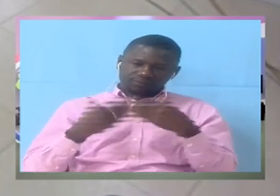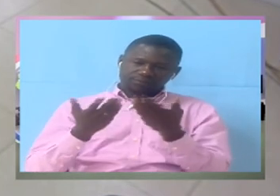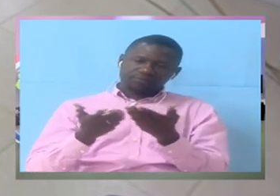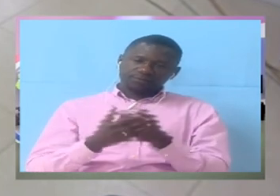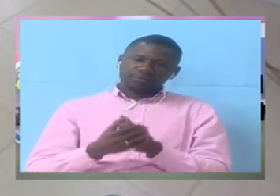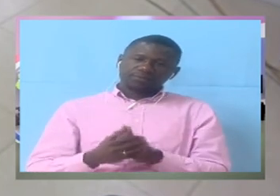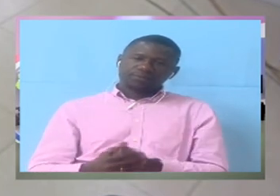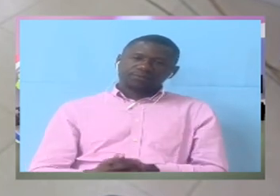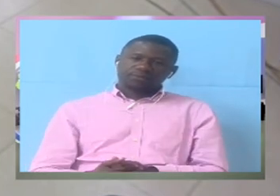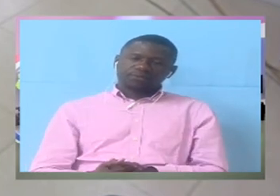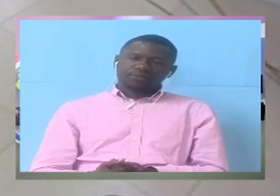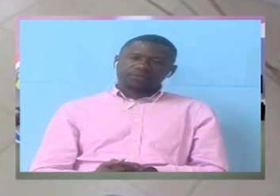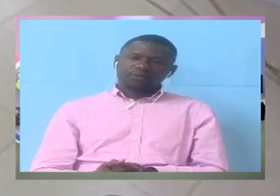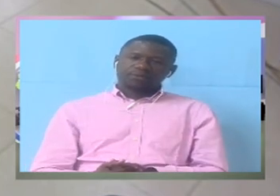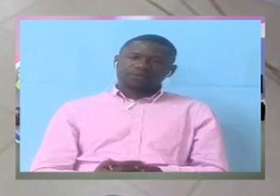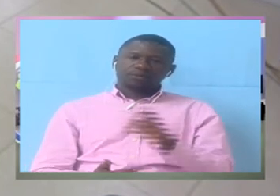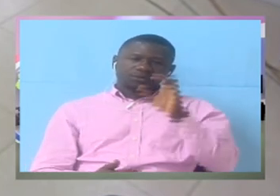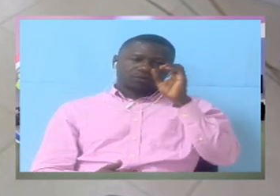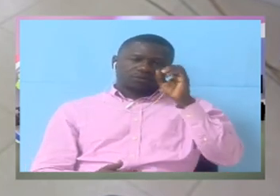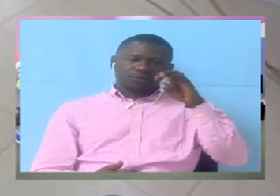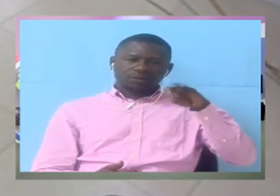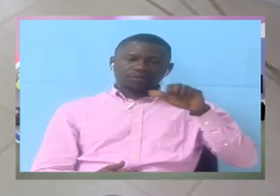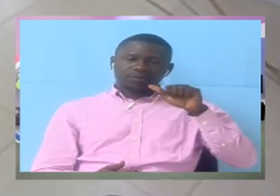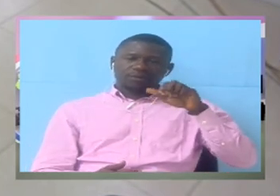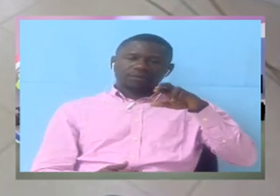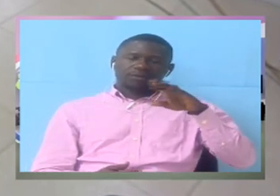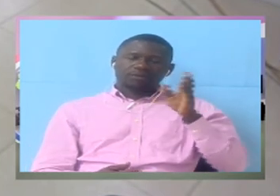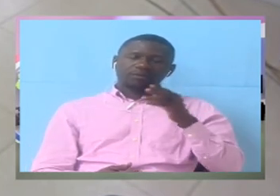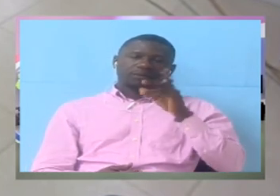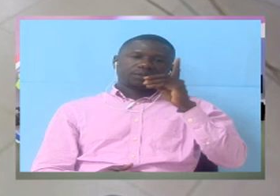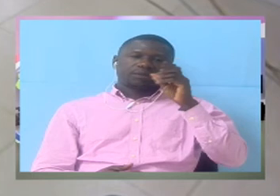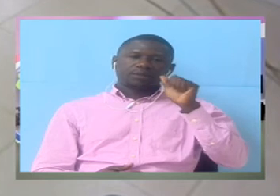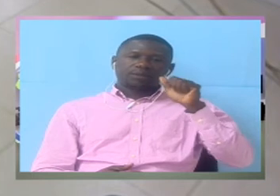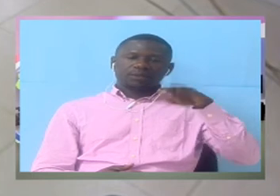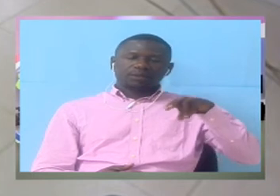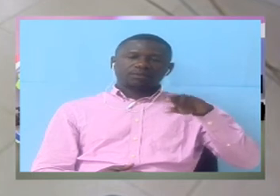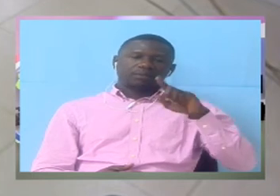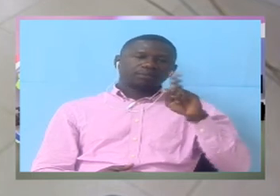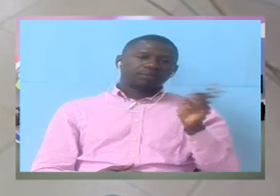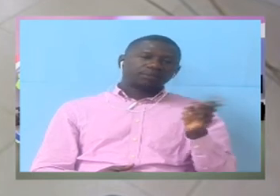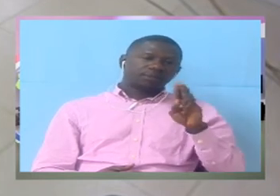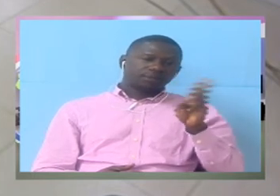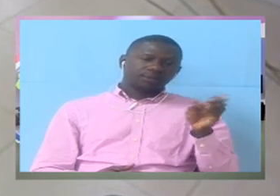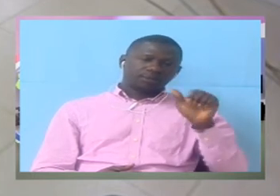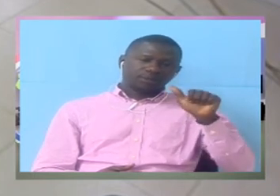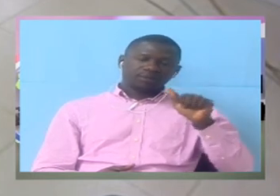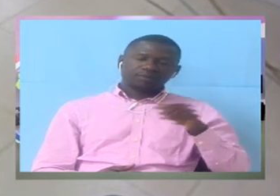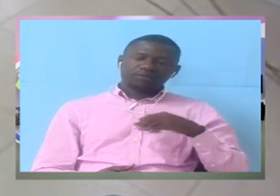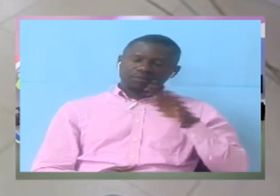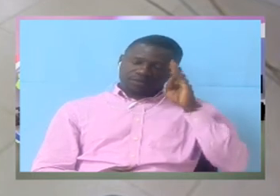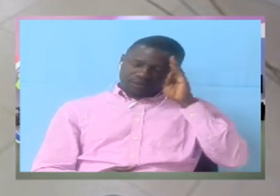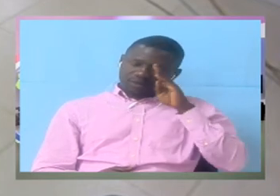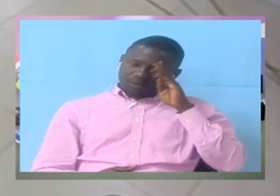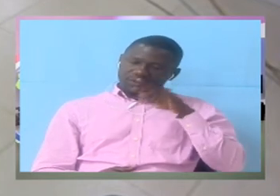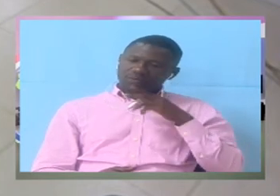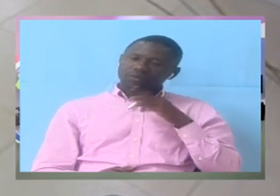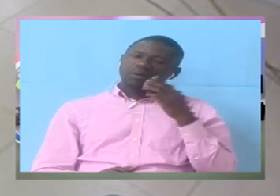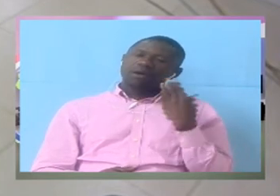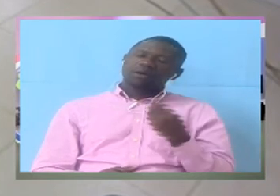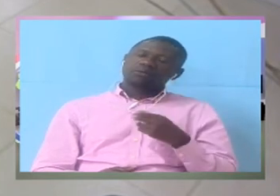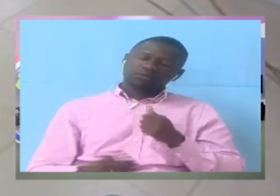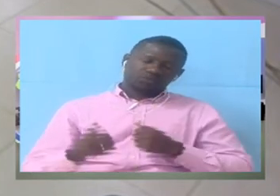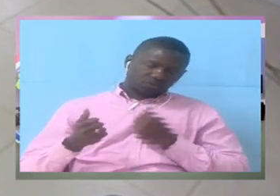Omar Dampha, mbe hako danila mbe yamfu fanan danila yebata menke fo Allah Taala sajo. We